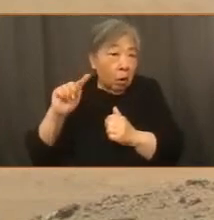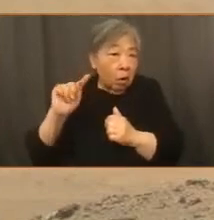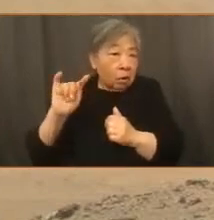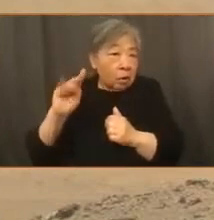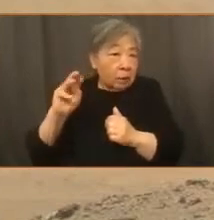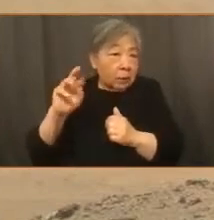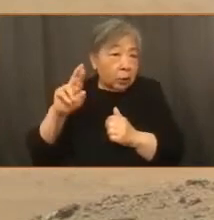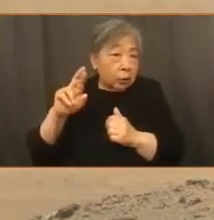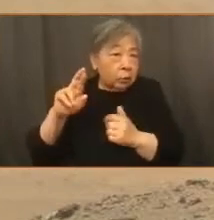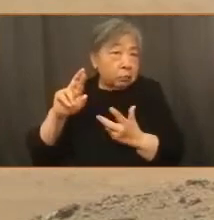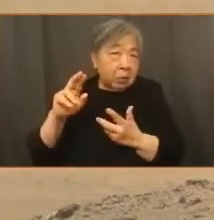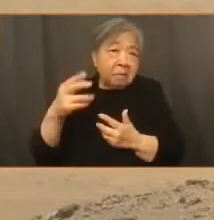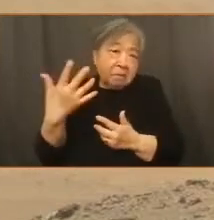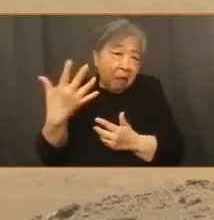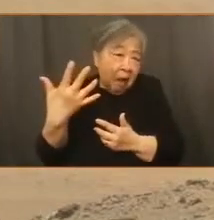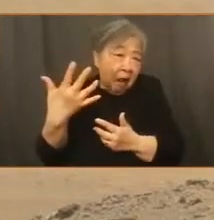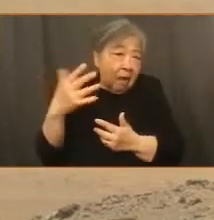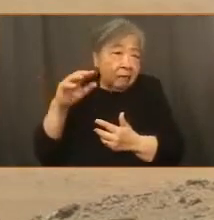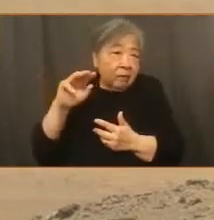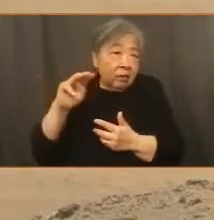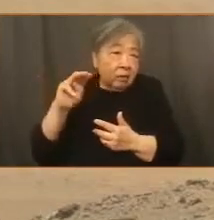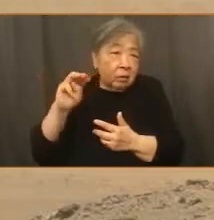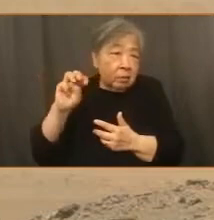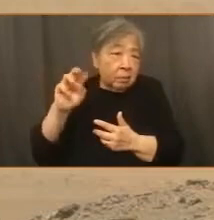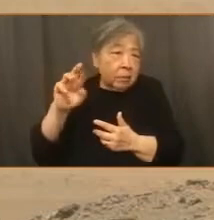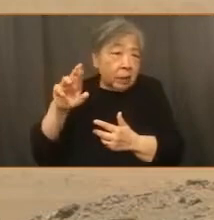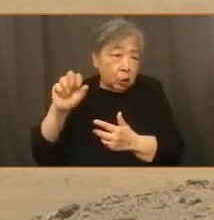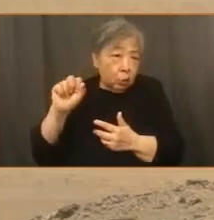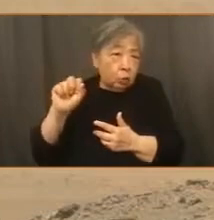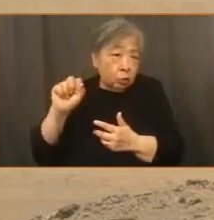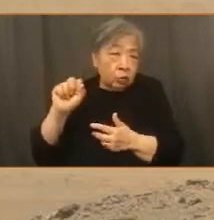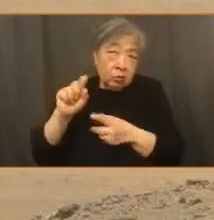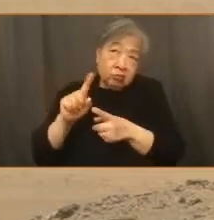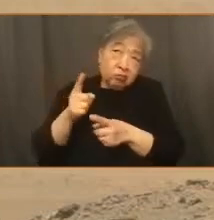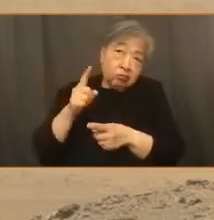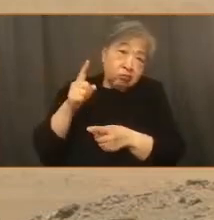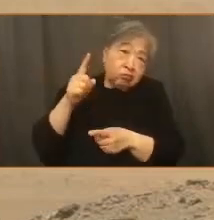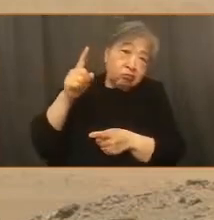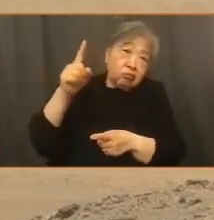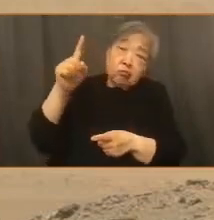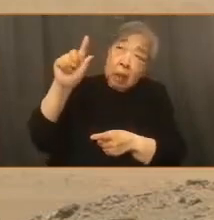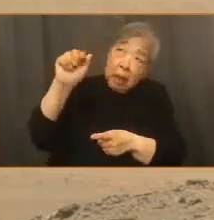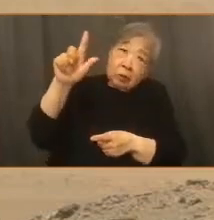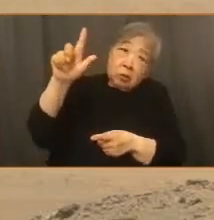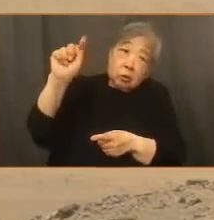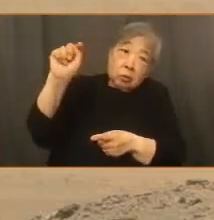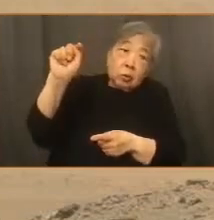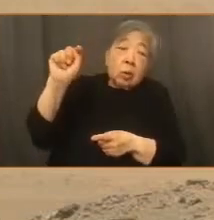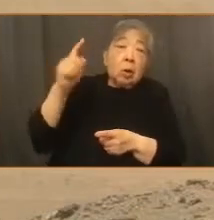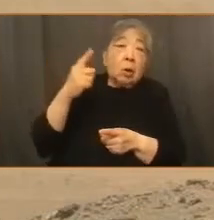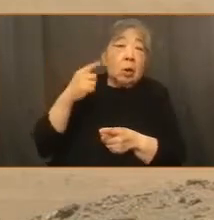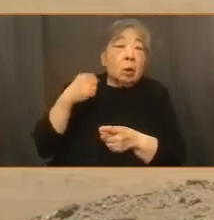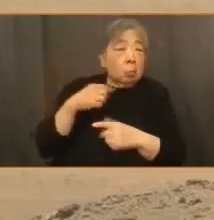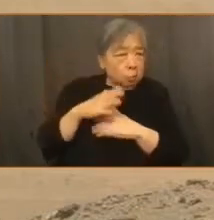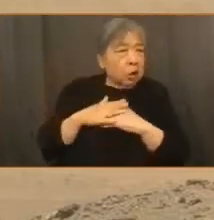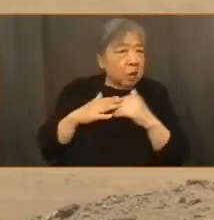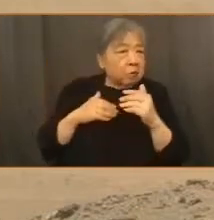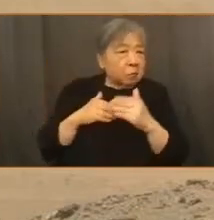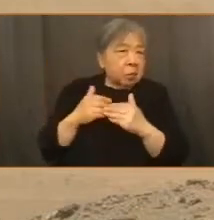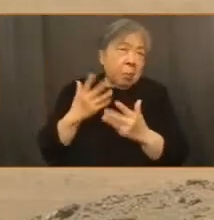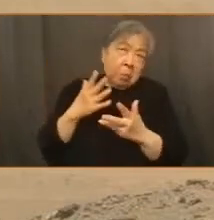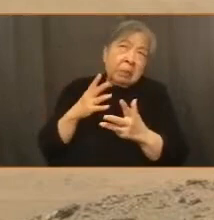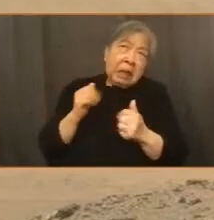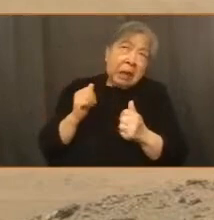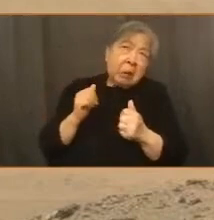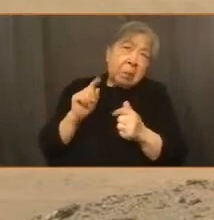meters altitude. And we're also planning, we are also comfortable probably going as high as 10, maybe